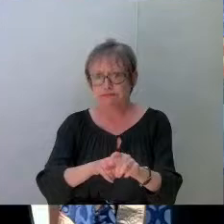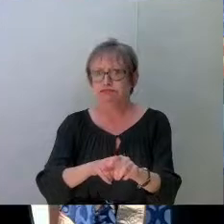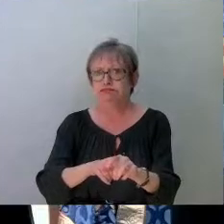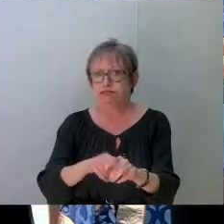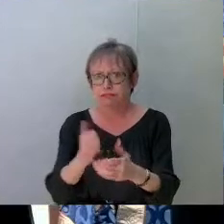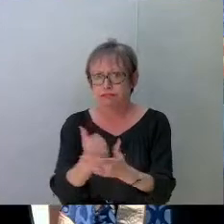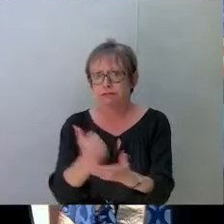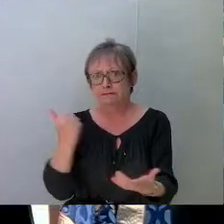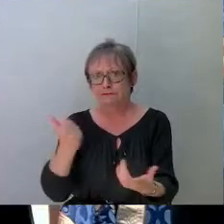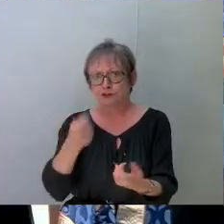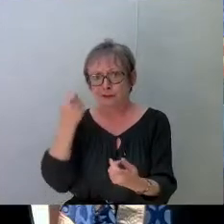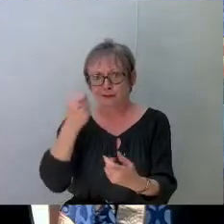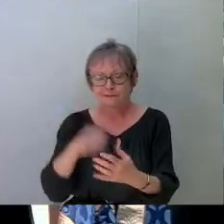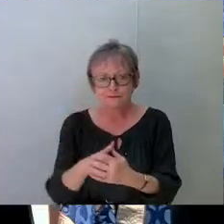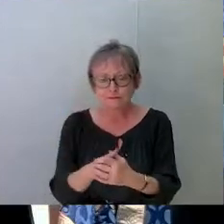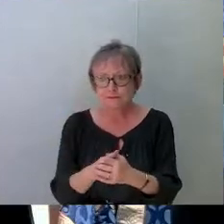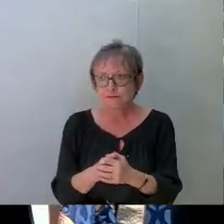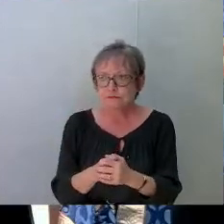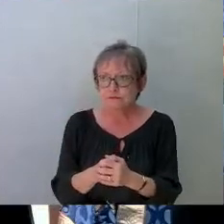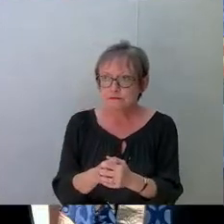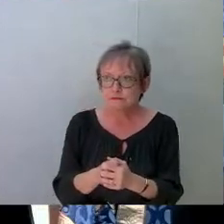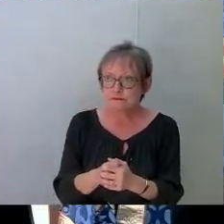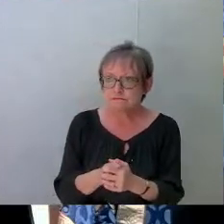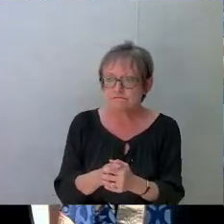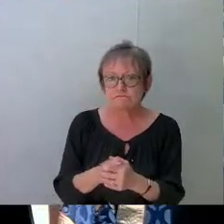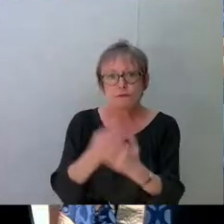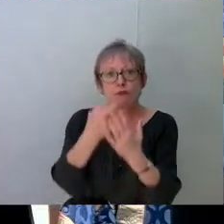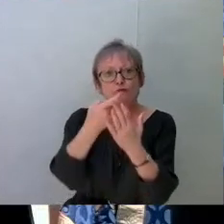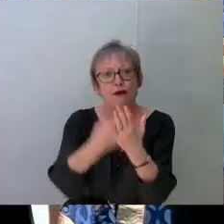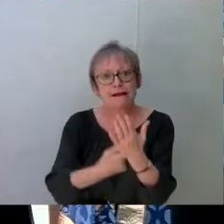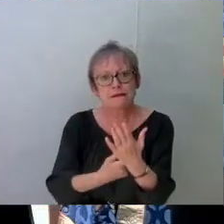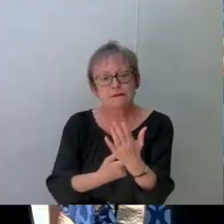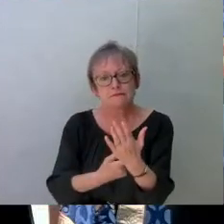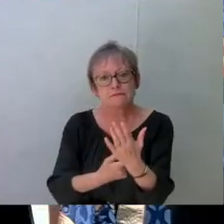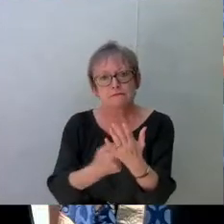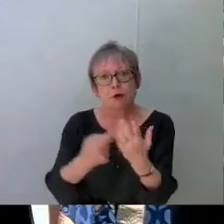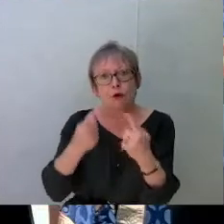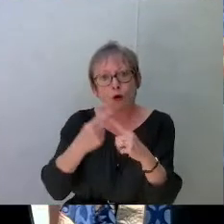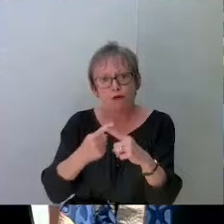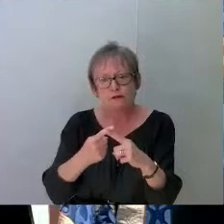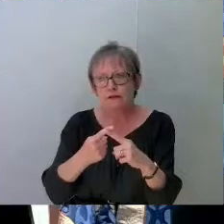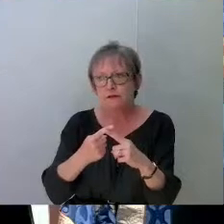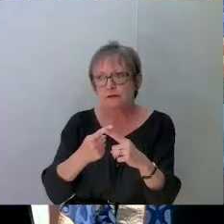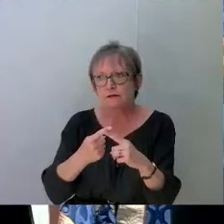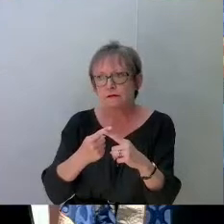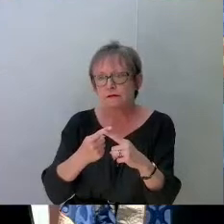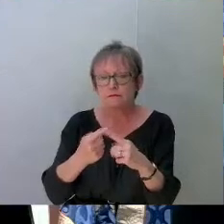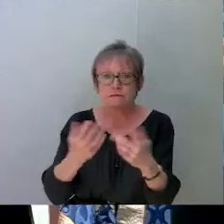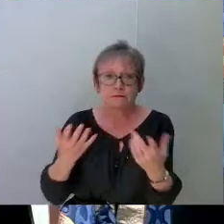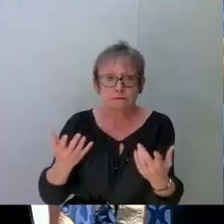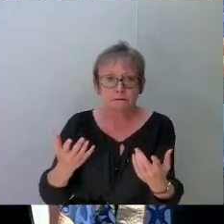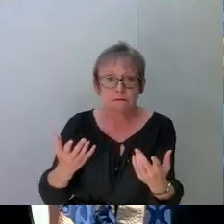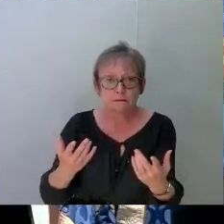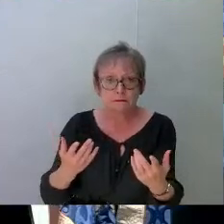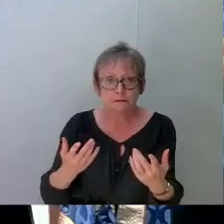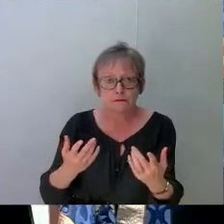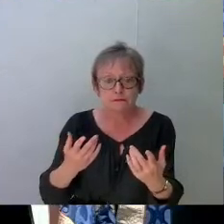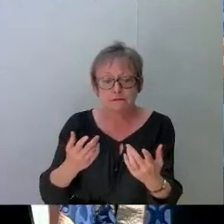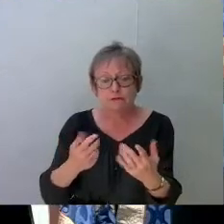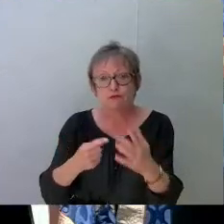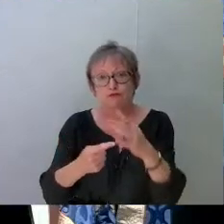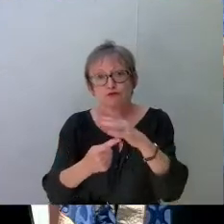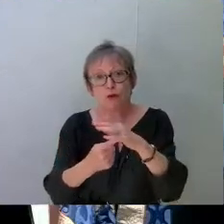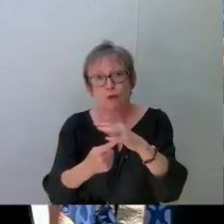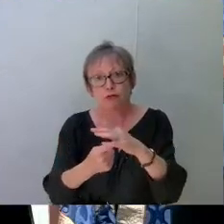achievement. That's higher ranked than Oxford, Cambridge. Well, there's only one top, isn't there? Top for